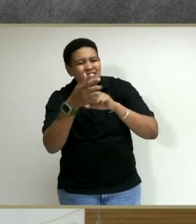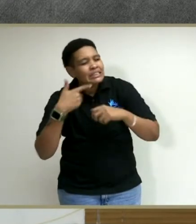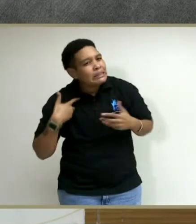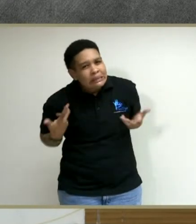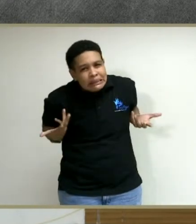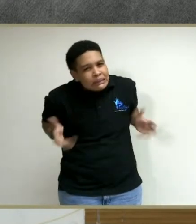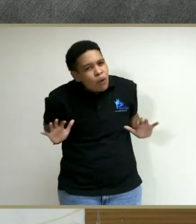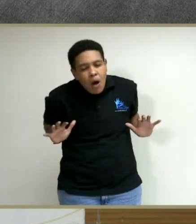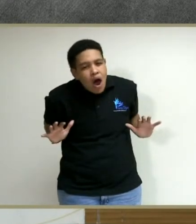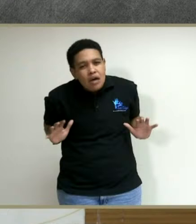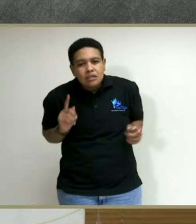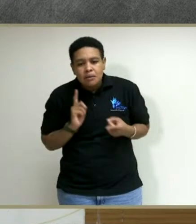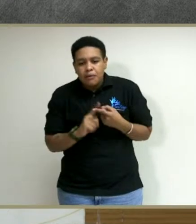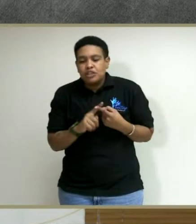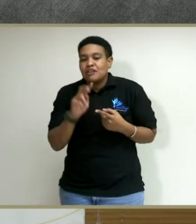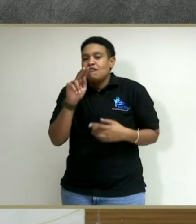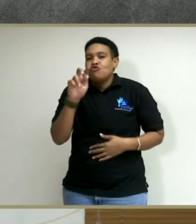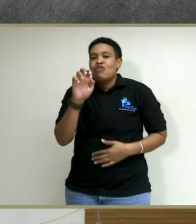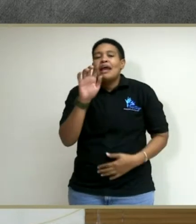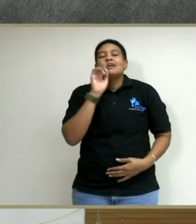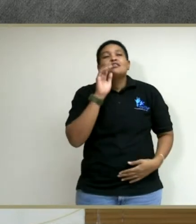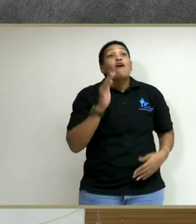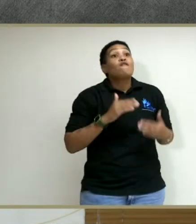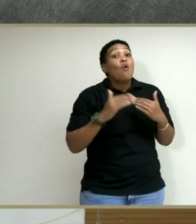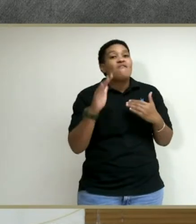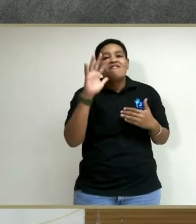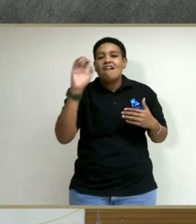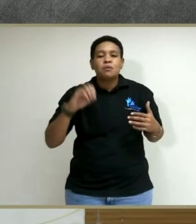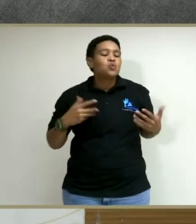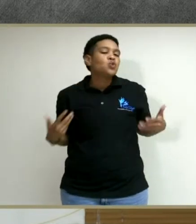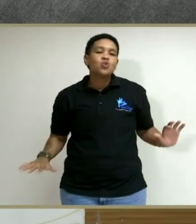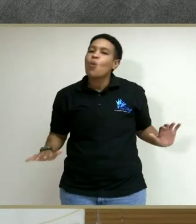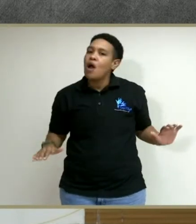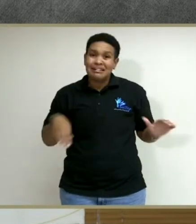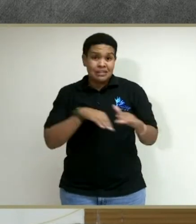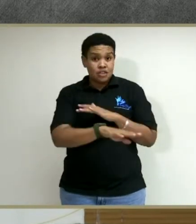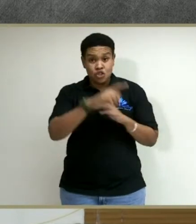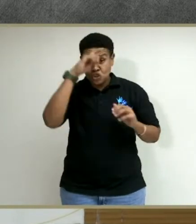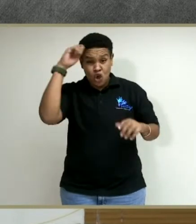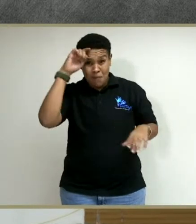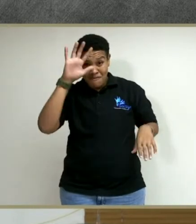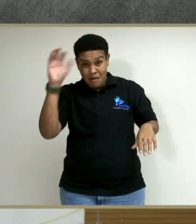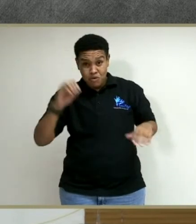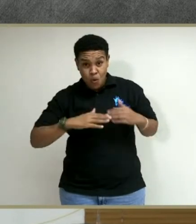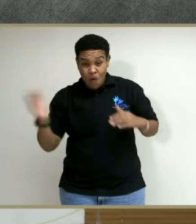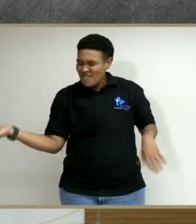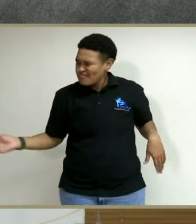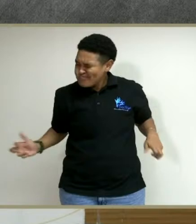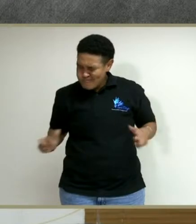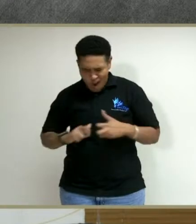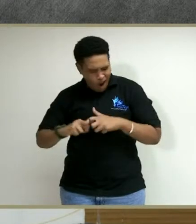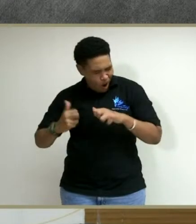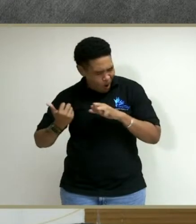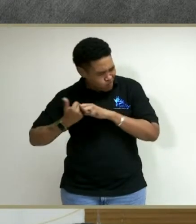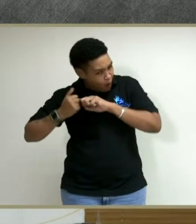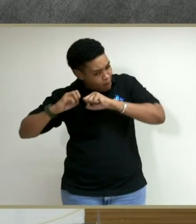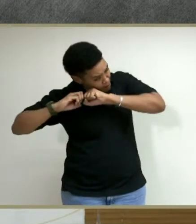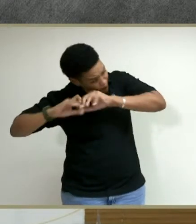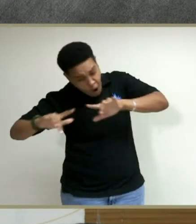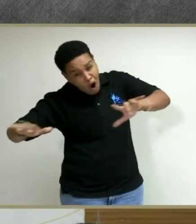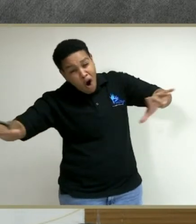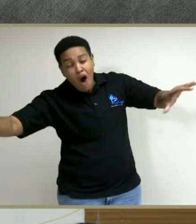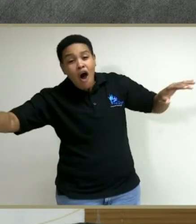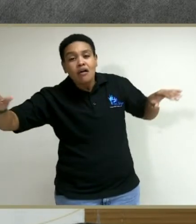at a positivity rate of over 5% going into the summer period. So everybody really needs to